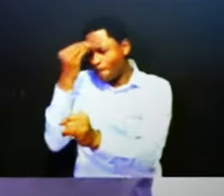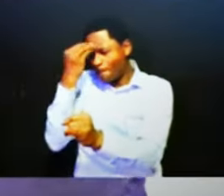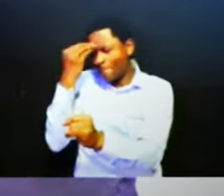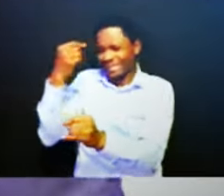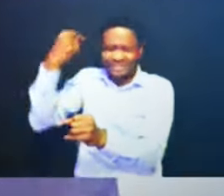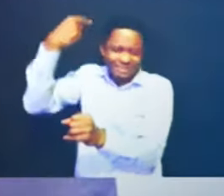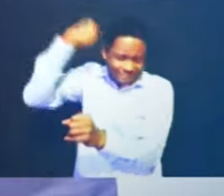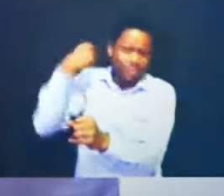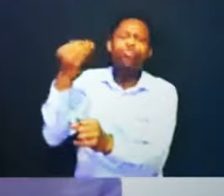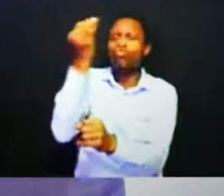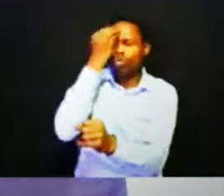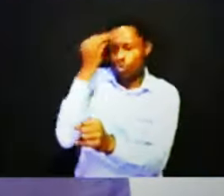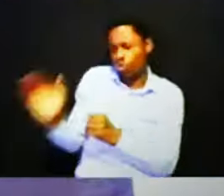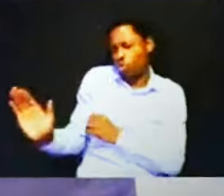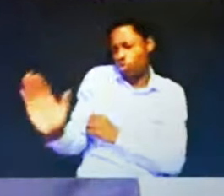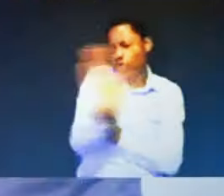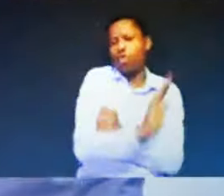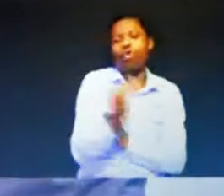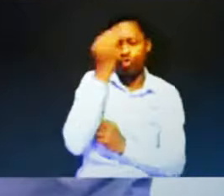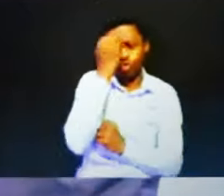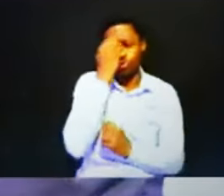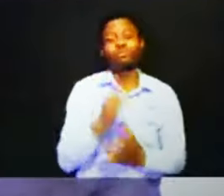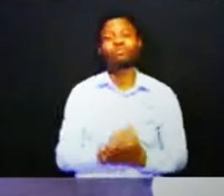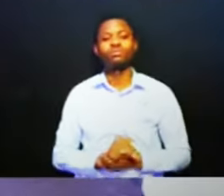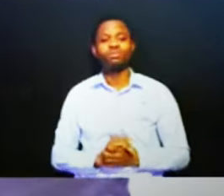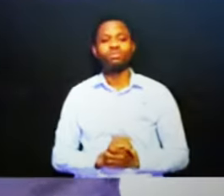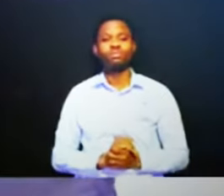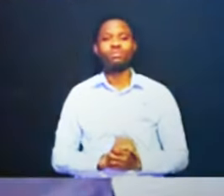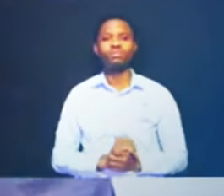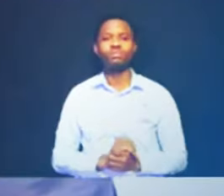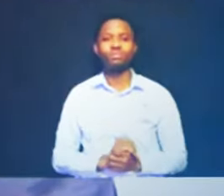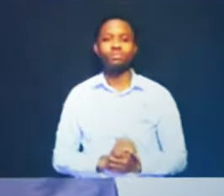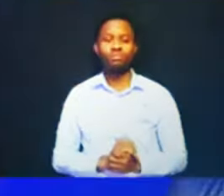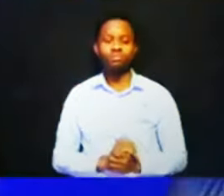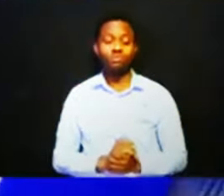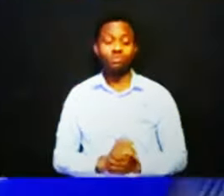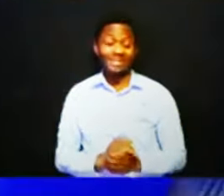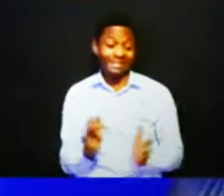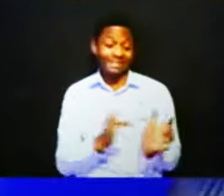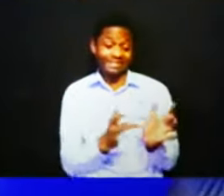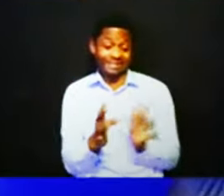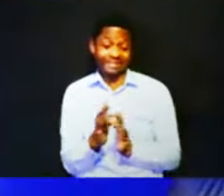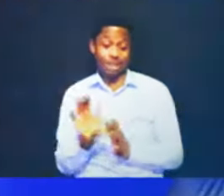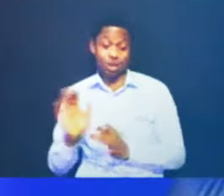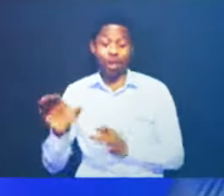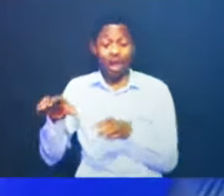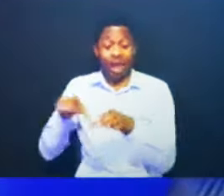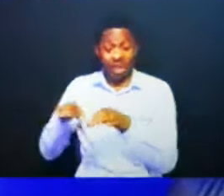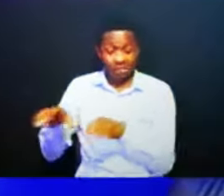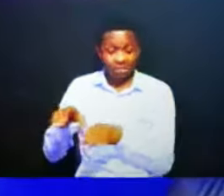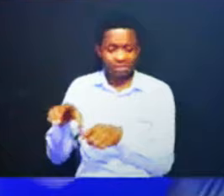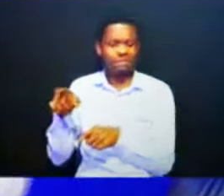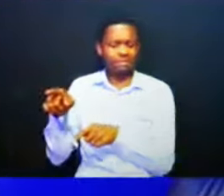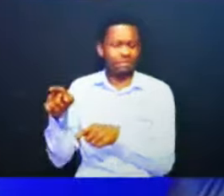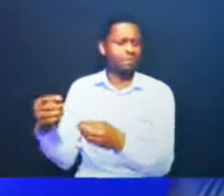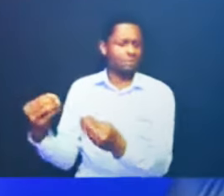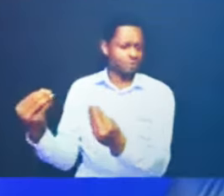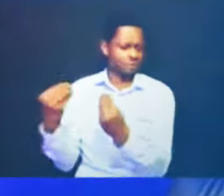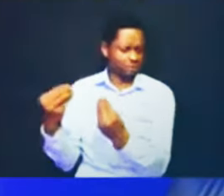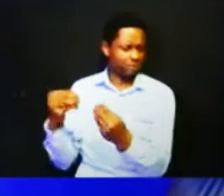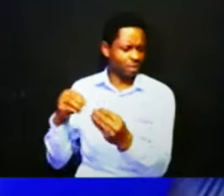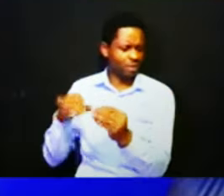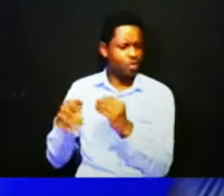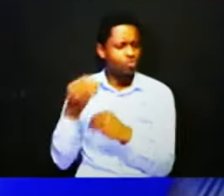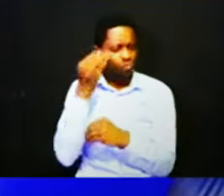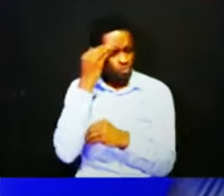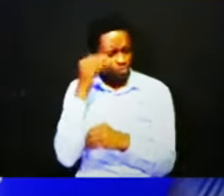See, Jesus' action here teaches us to see people the way they really are.